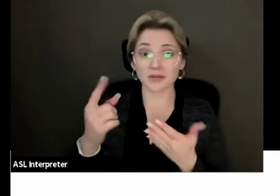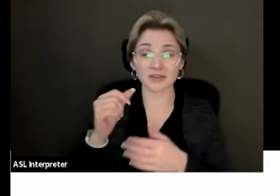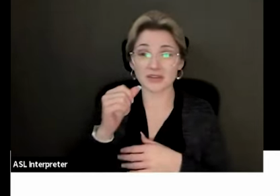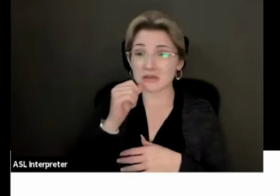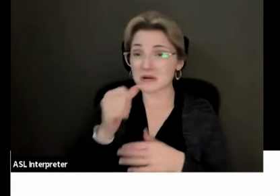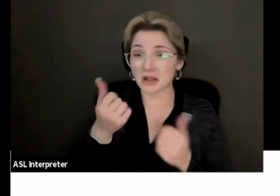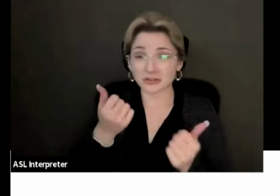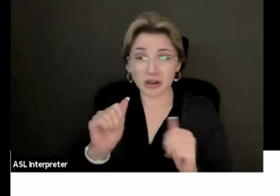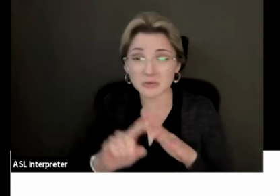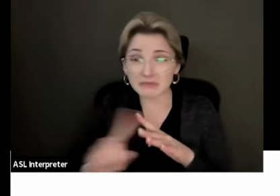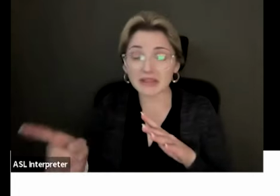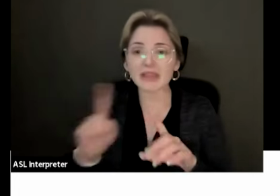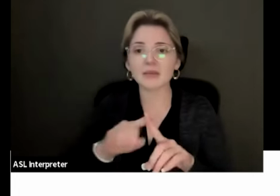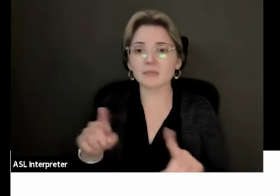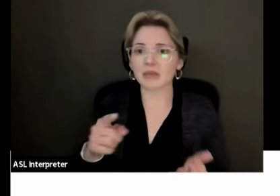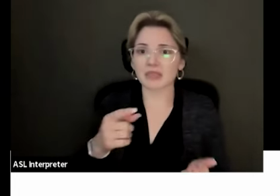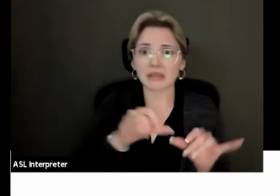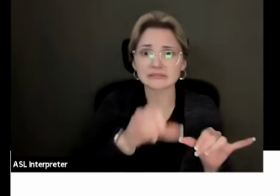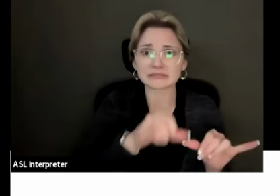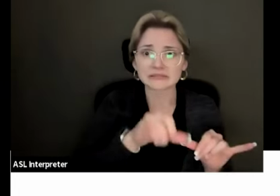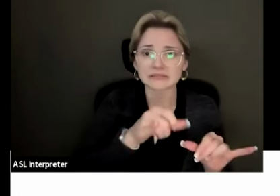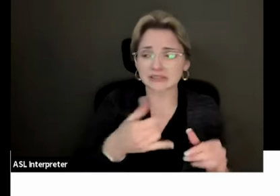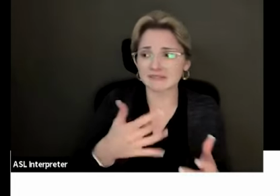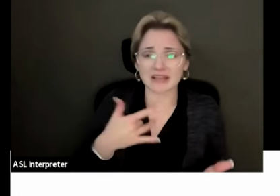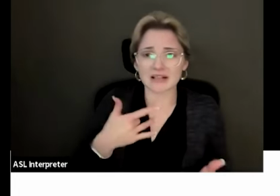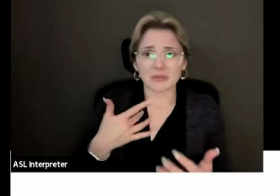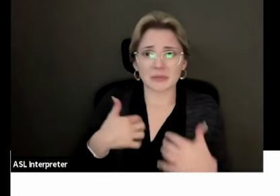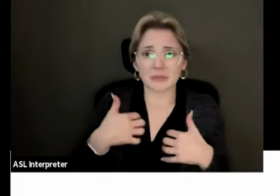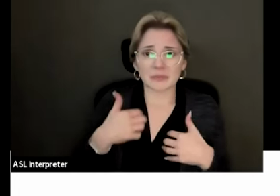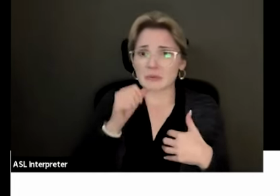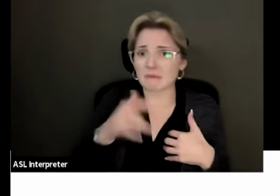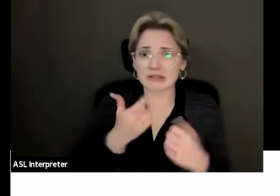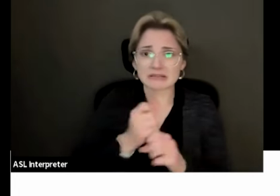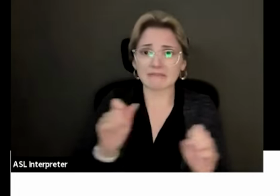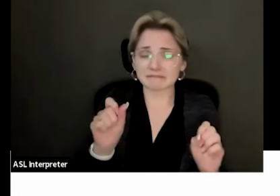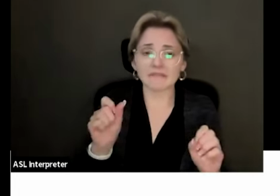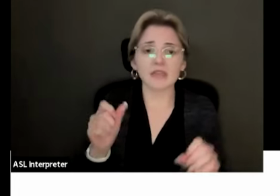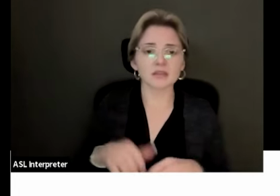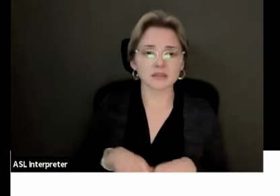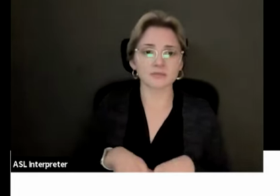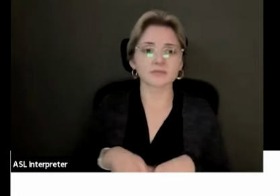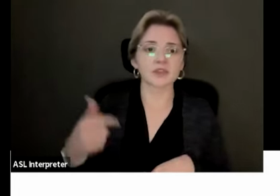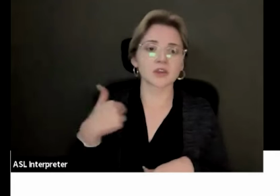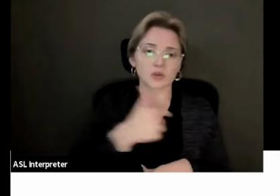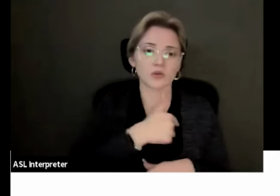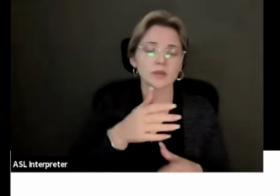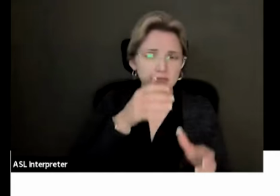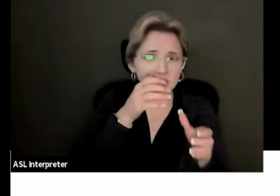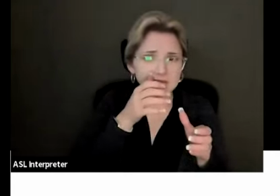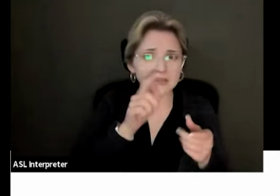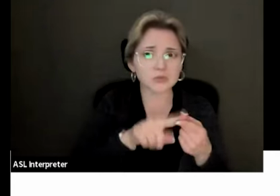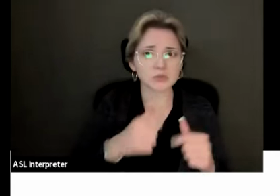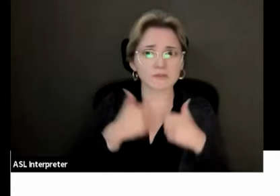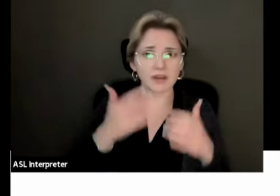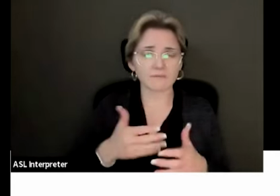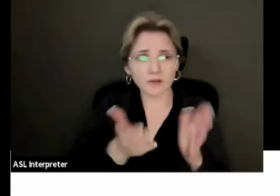unsafe unit. And then it also talks about, if the safety of themselves or their